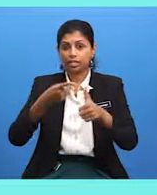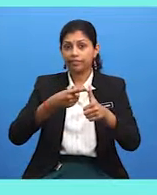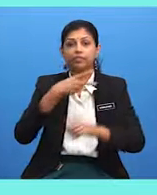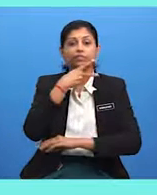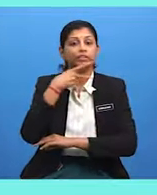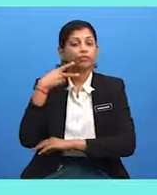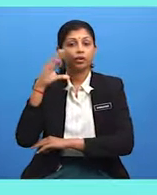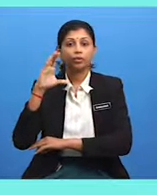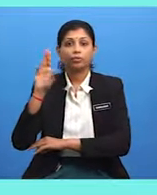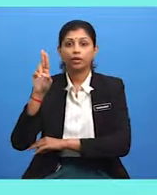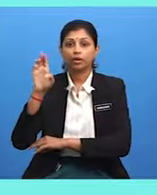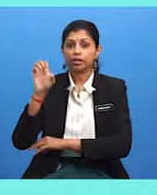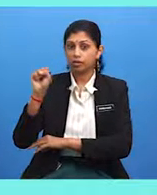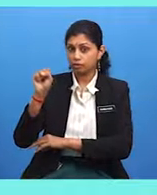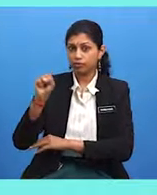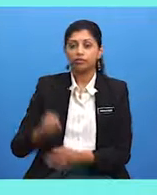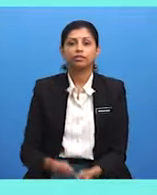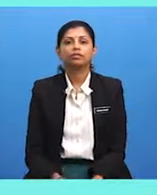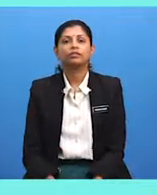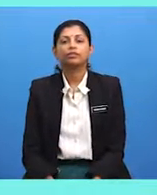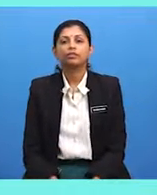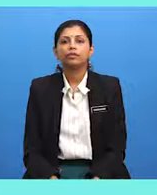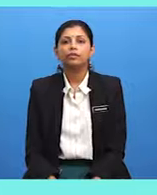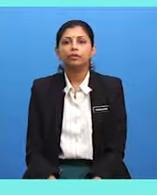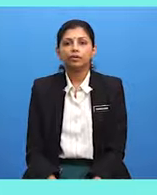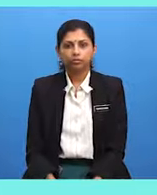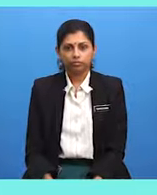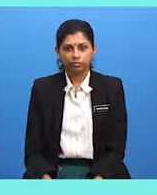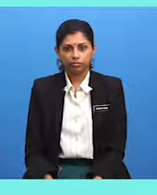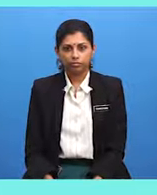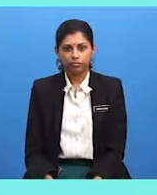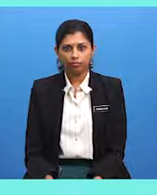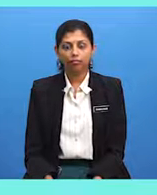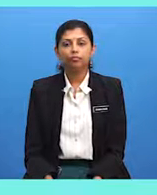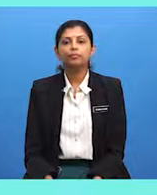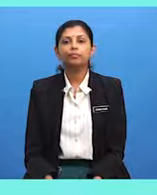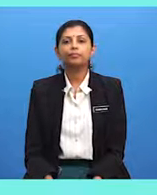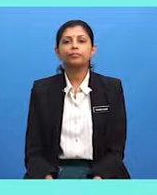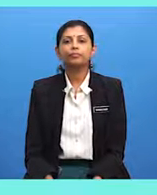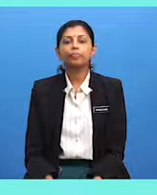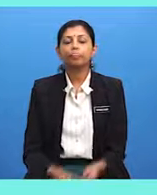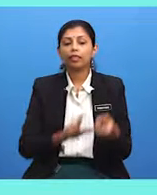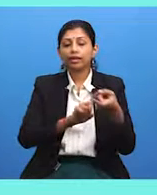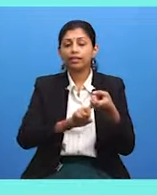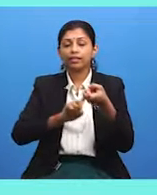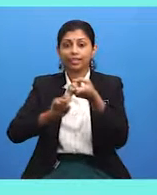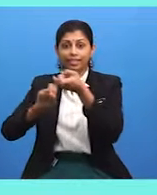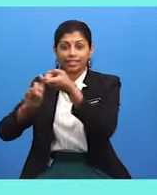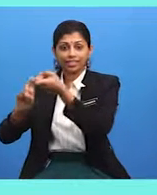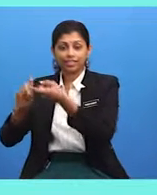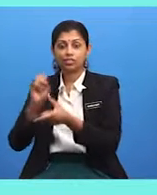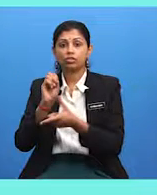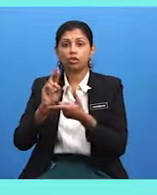verbal cues or signposts. These include linkers and